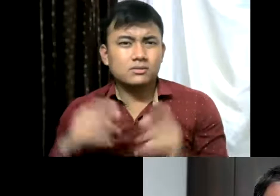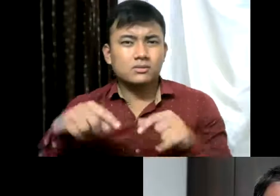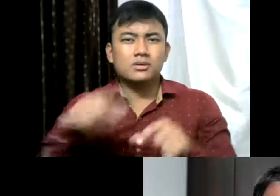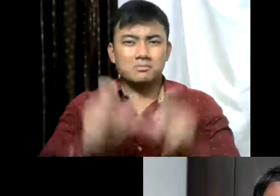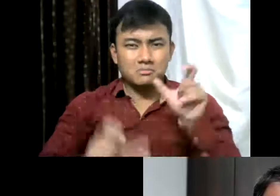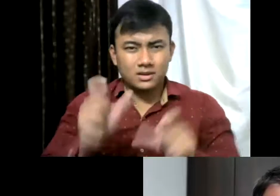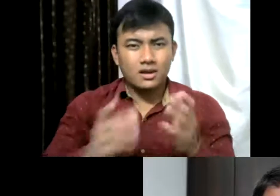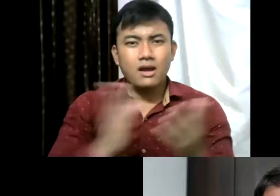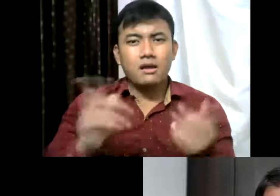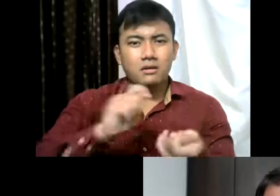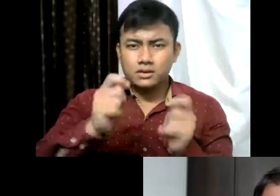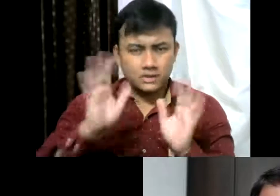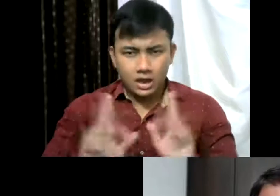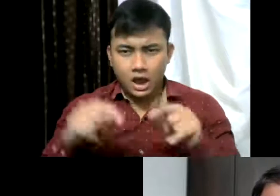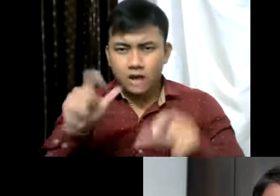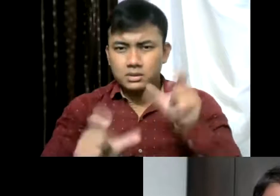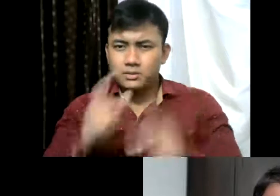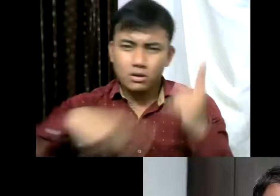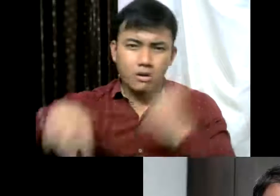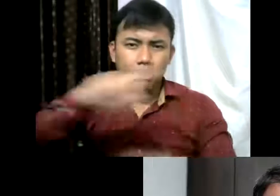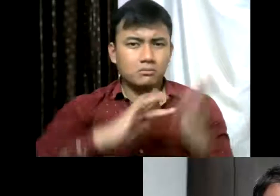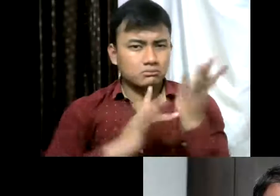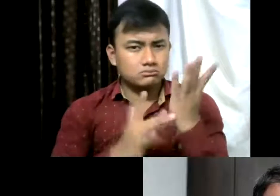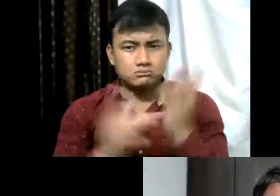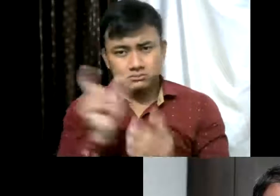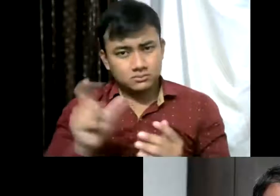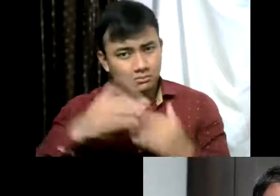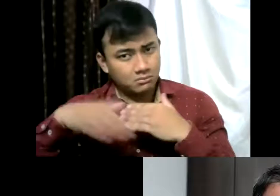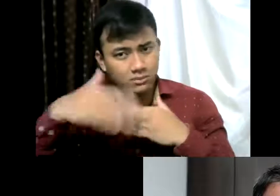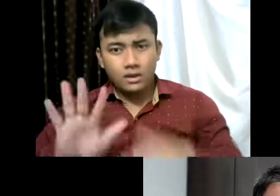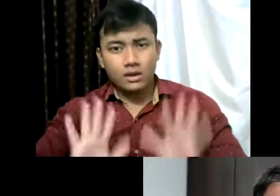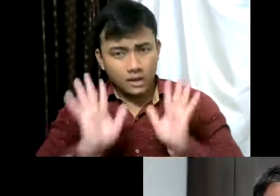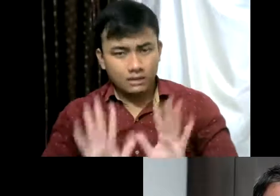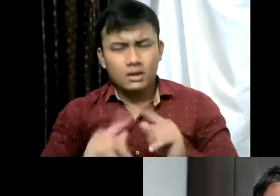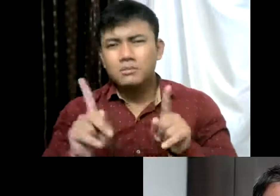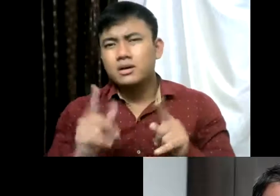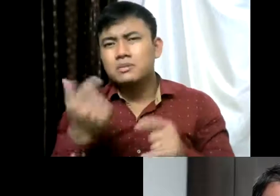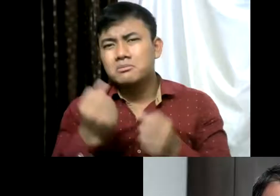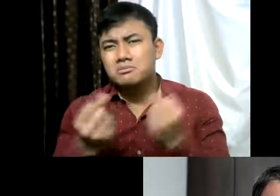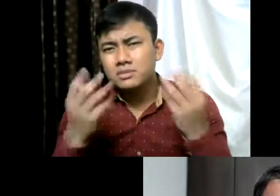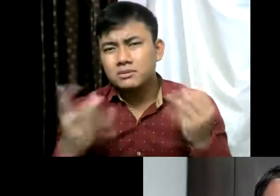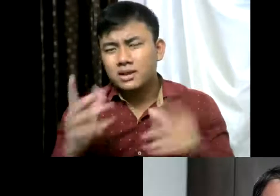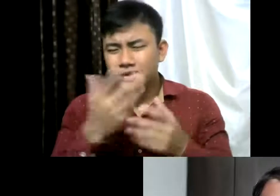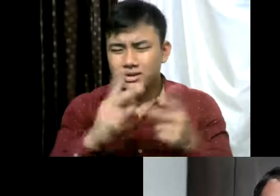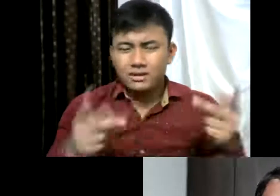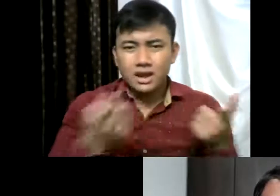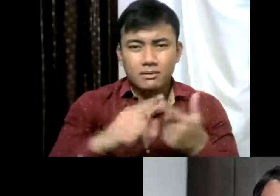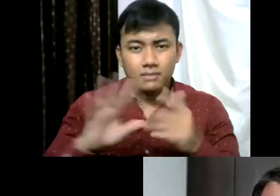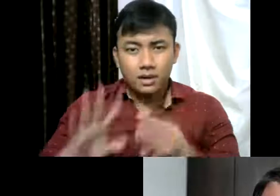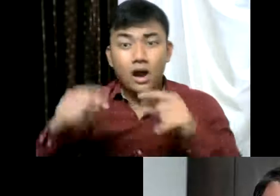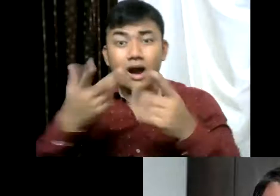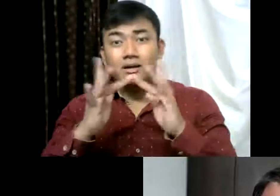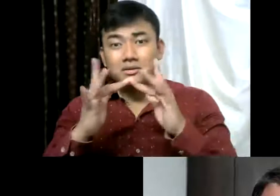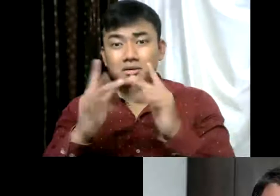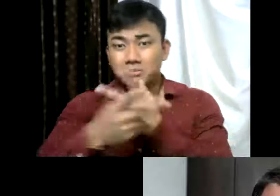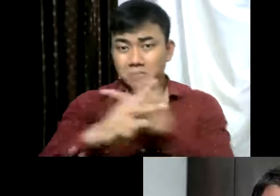the digital, with the digital spaces becoming more accessible. But with so many of us going online so immediately and